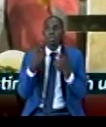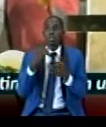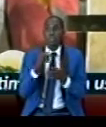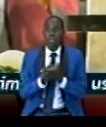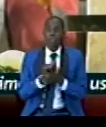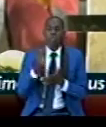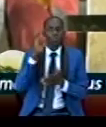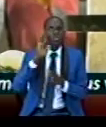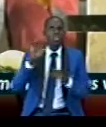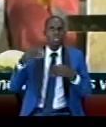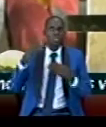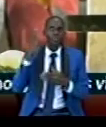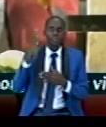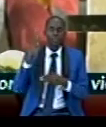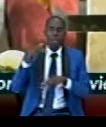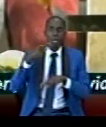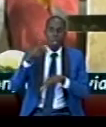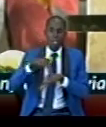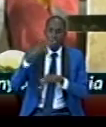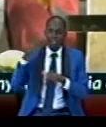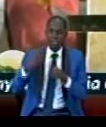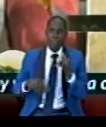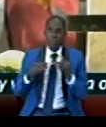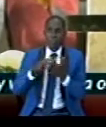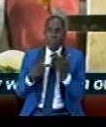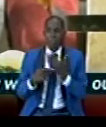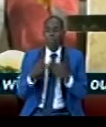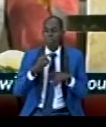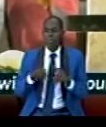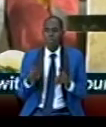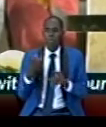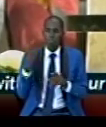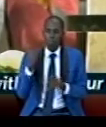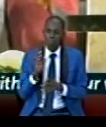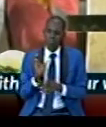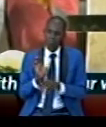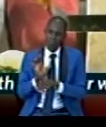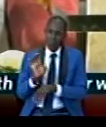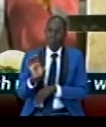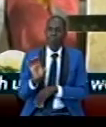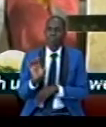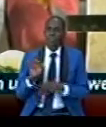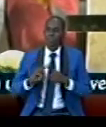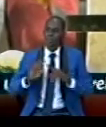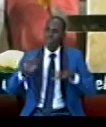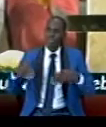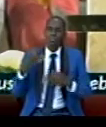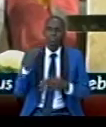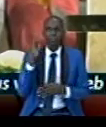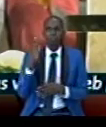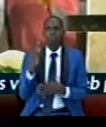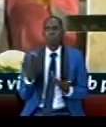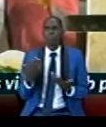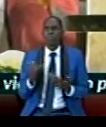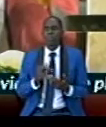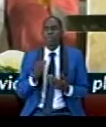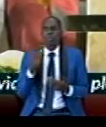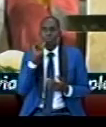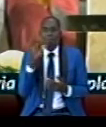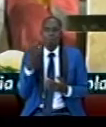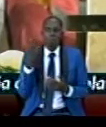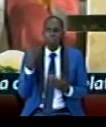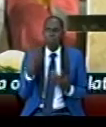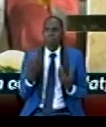end of the program, but a push was on me on Sunday. He said, go and share this testimony. I was scared initially. I was like, I don't